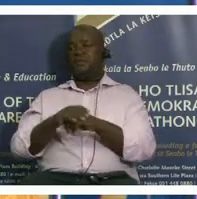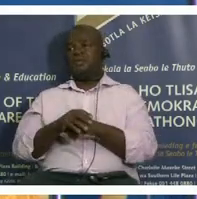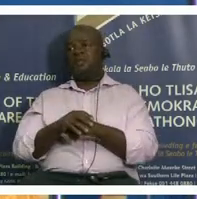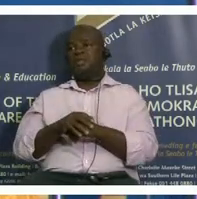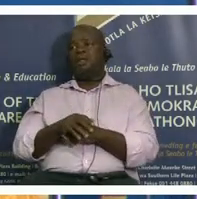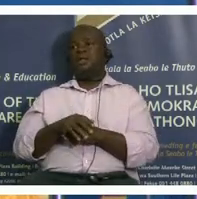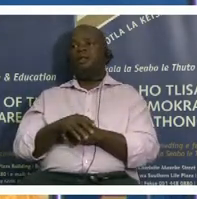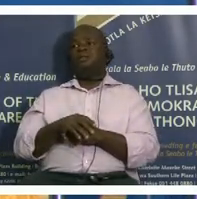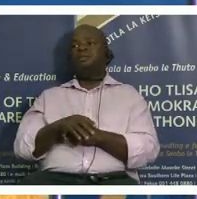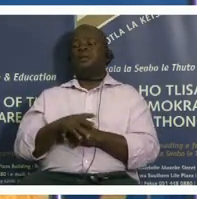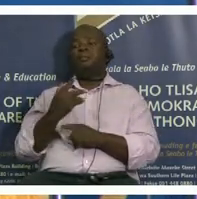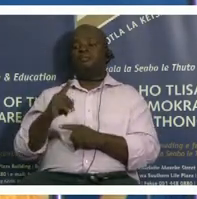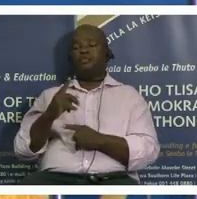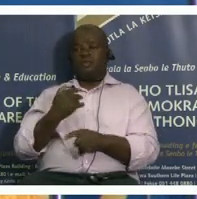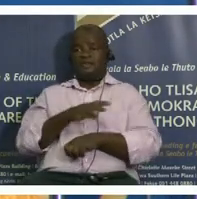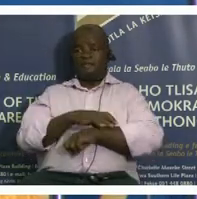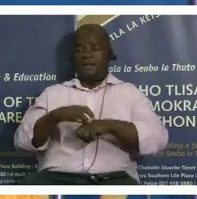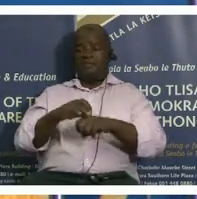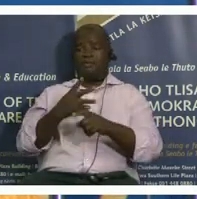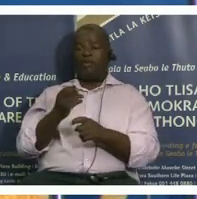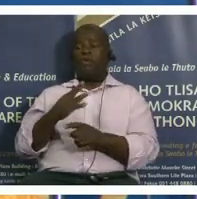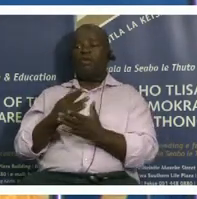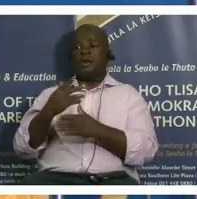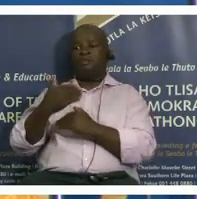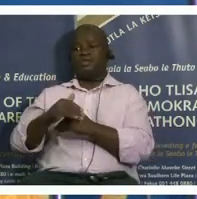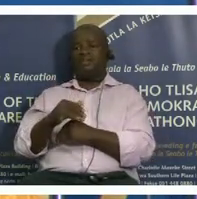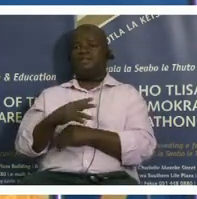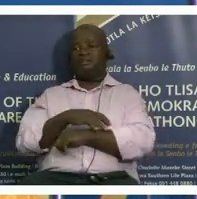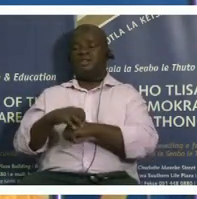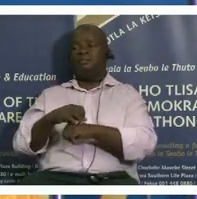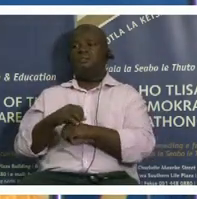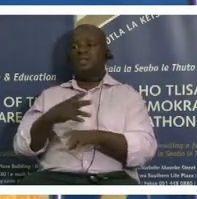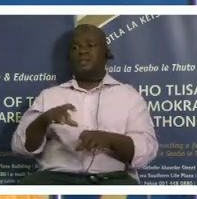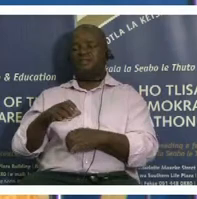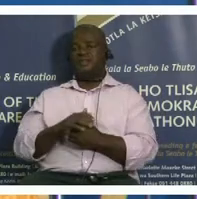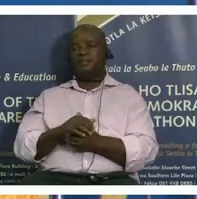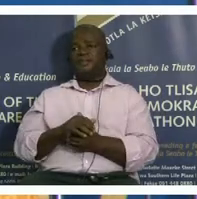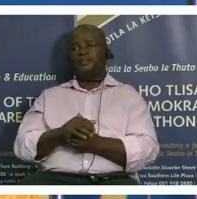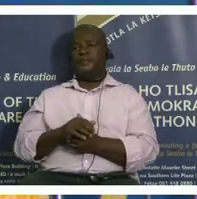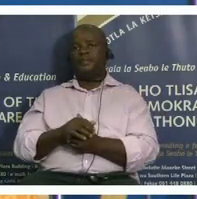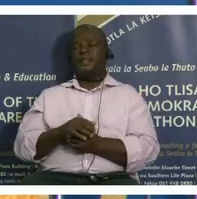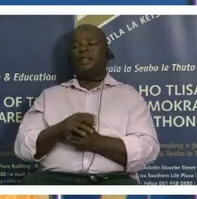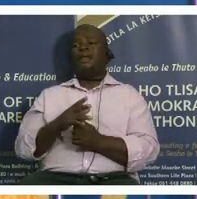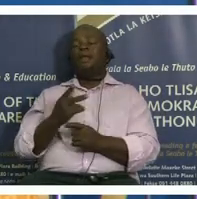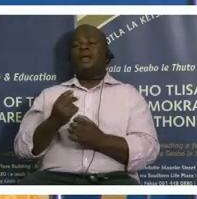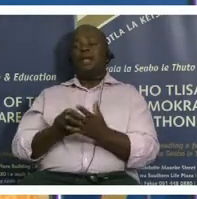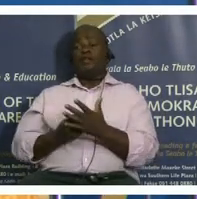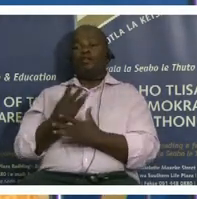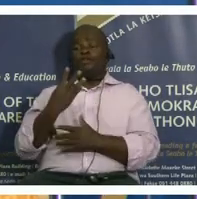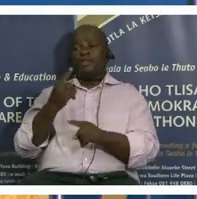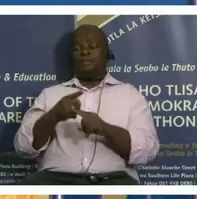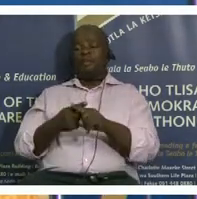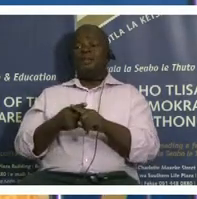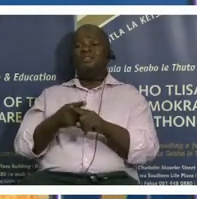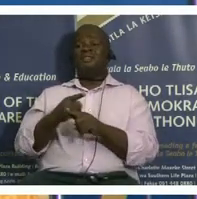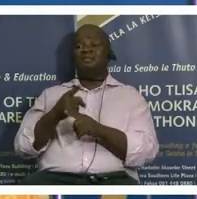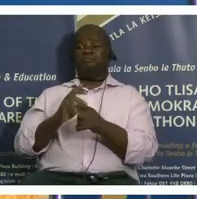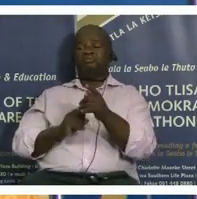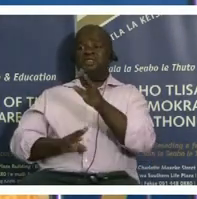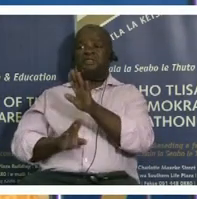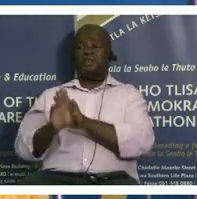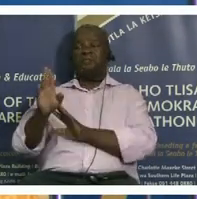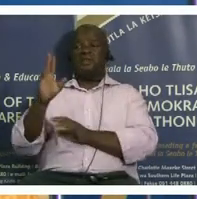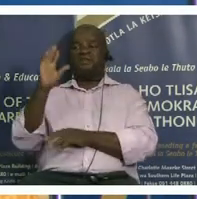farm activities. Honorable Speaker, the growth and prosperity of the Free State